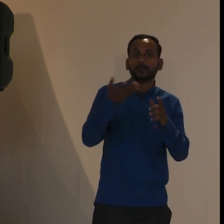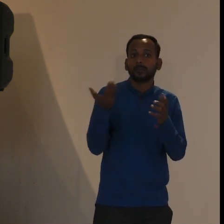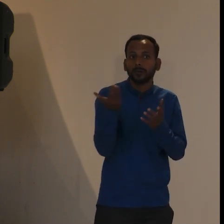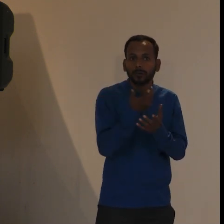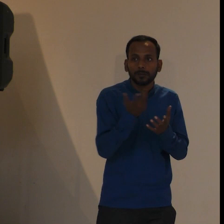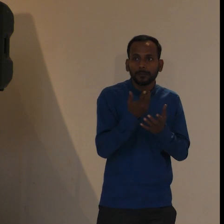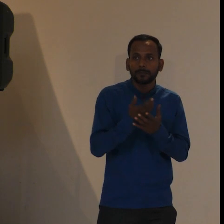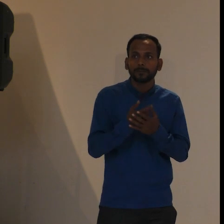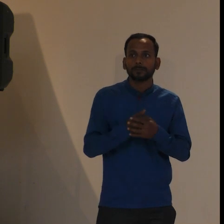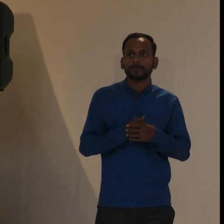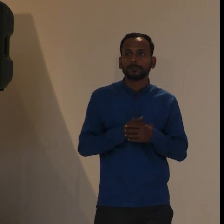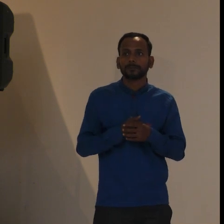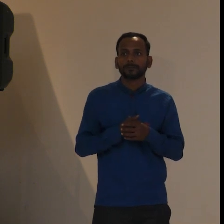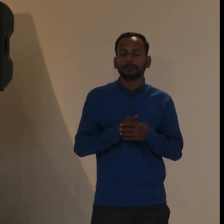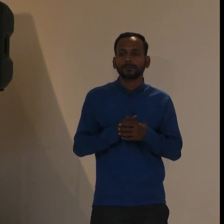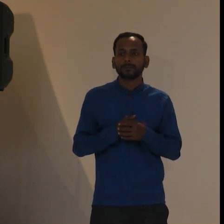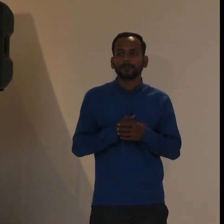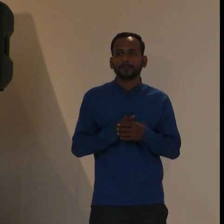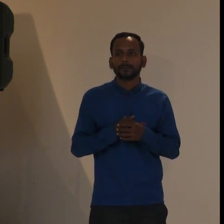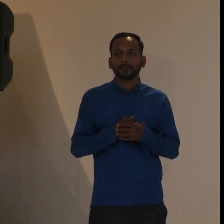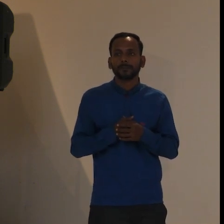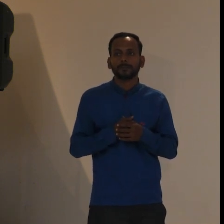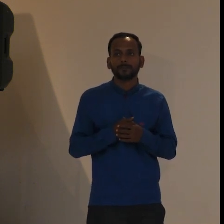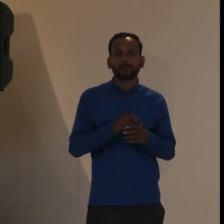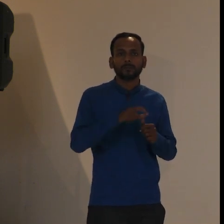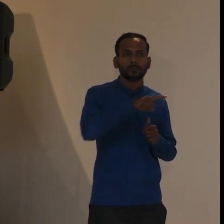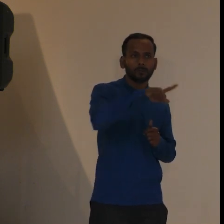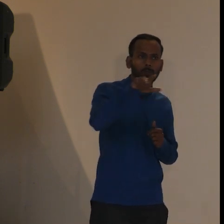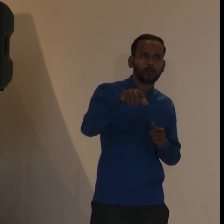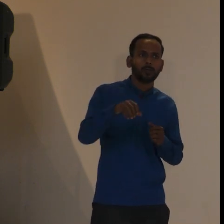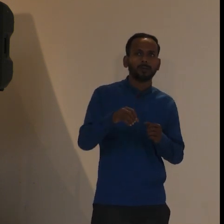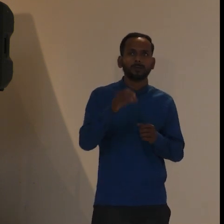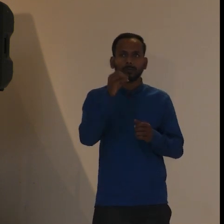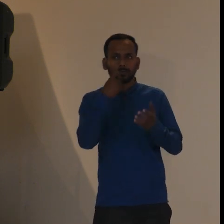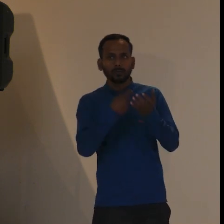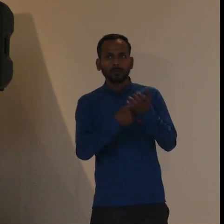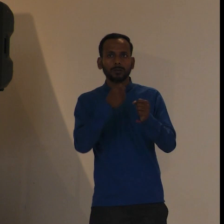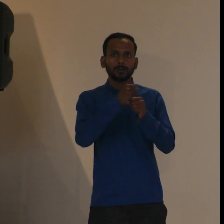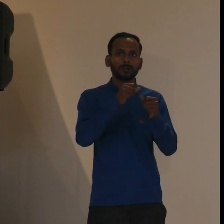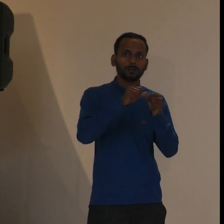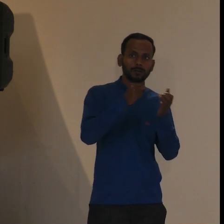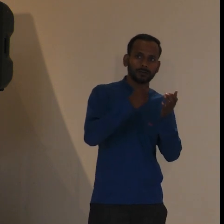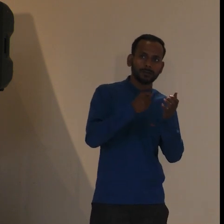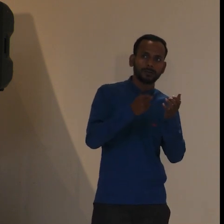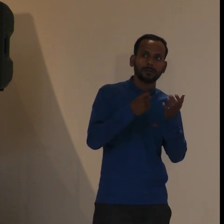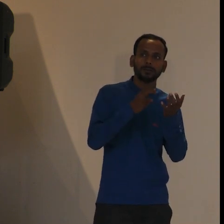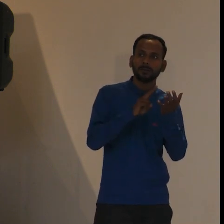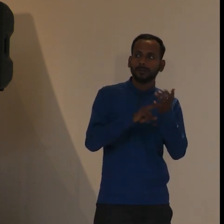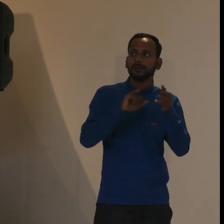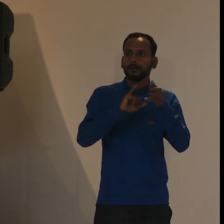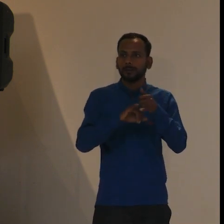in particular were very, very much involved in patronage. The history of Goa sees the suppression of the Jesuit